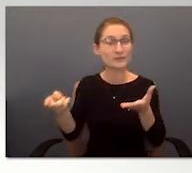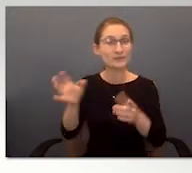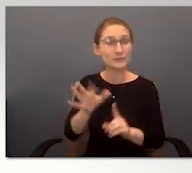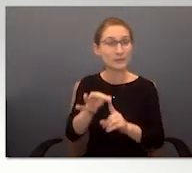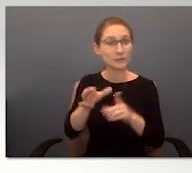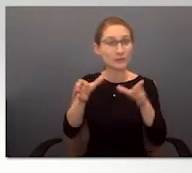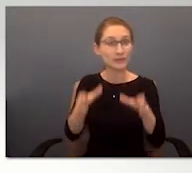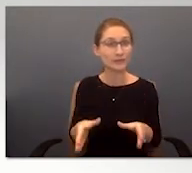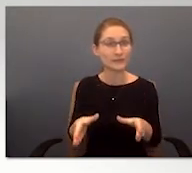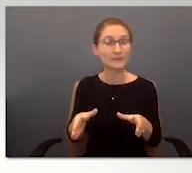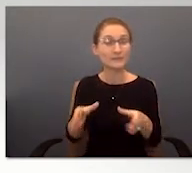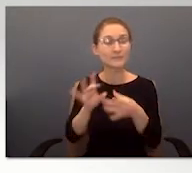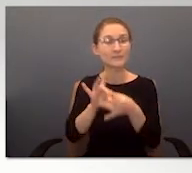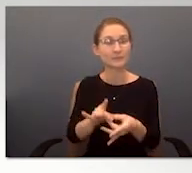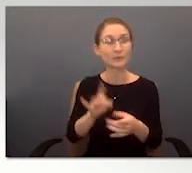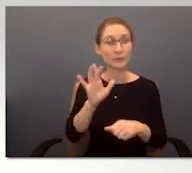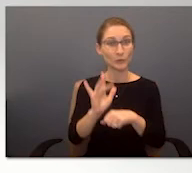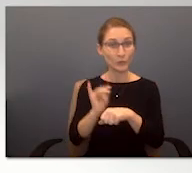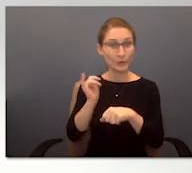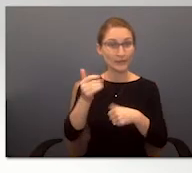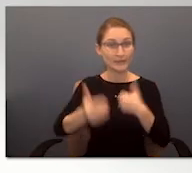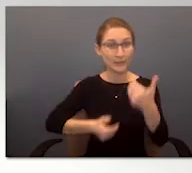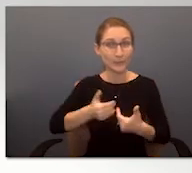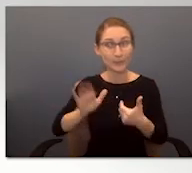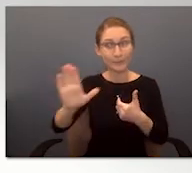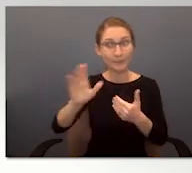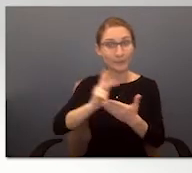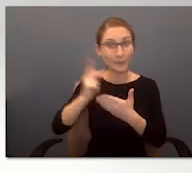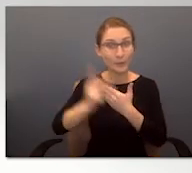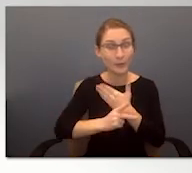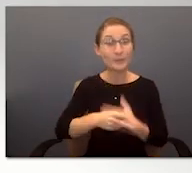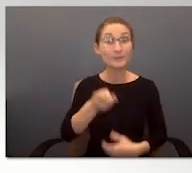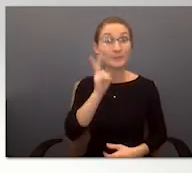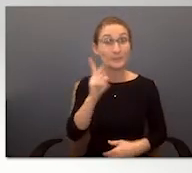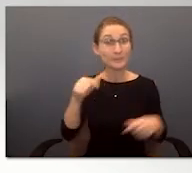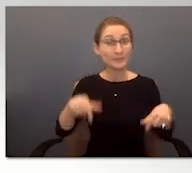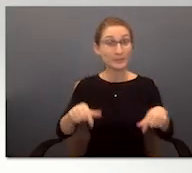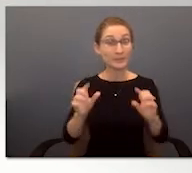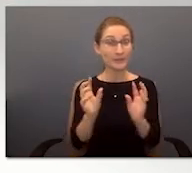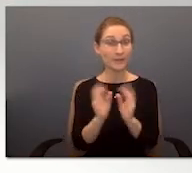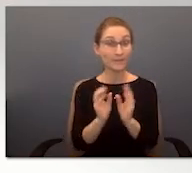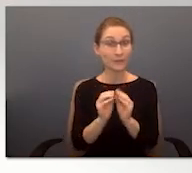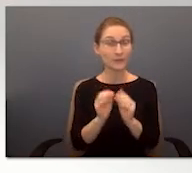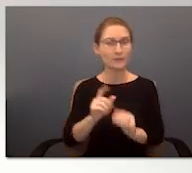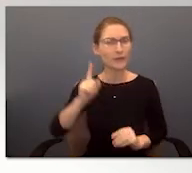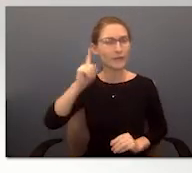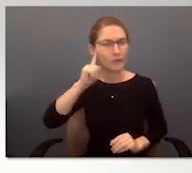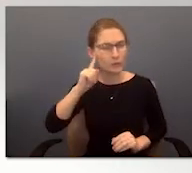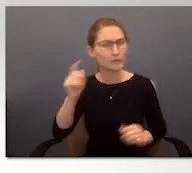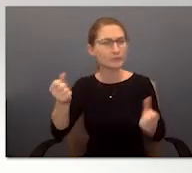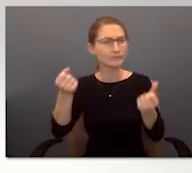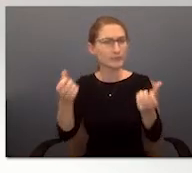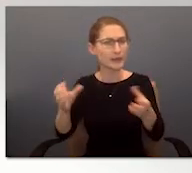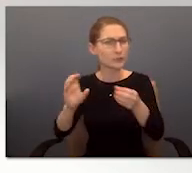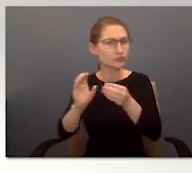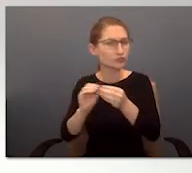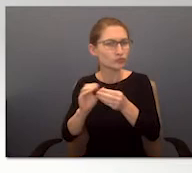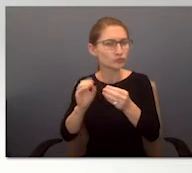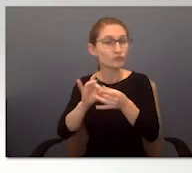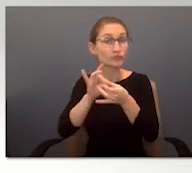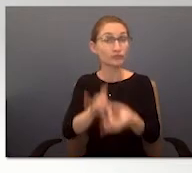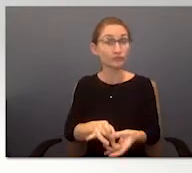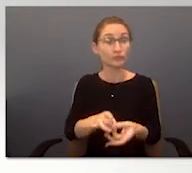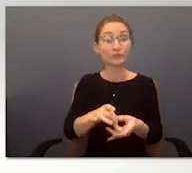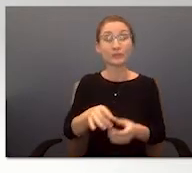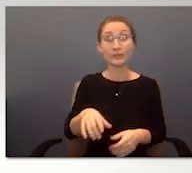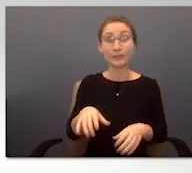Early Steps program. And I see what this conference is about. I've heard a lot about Family Cafe over the last